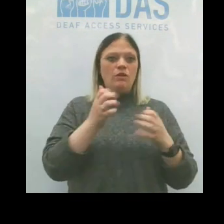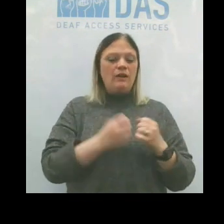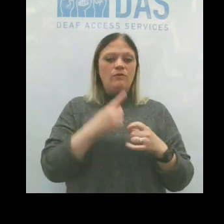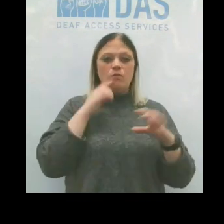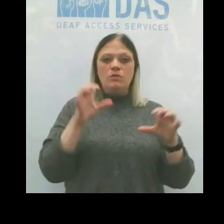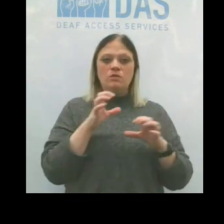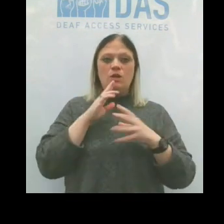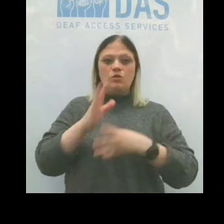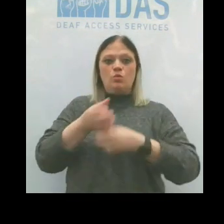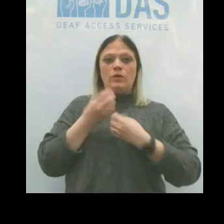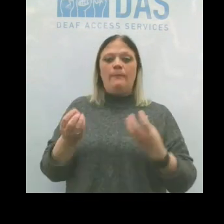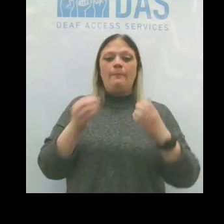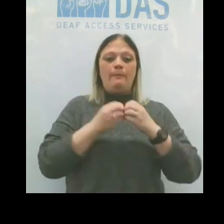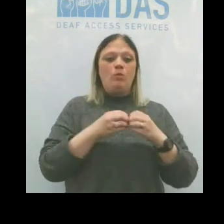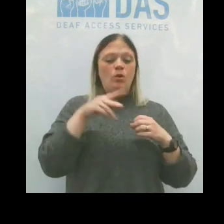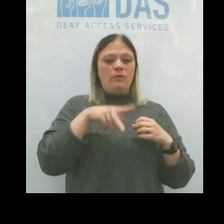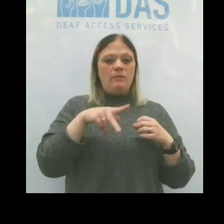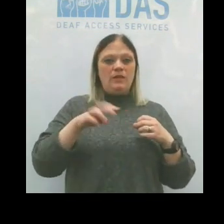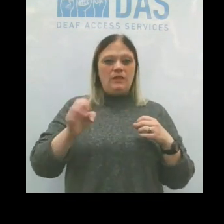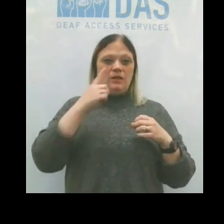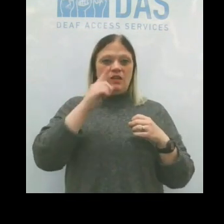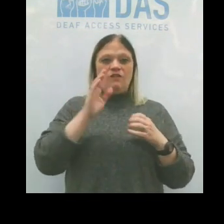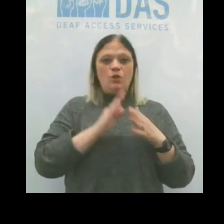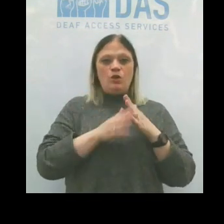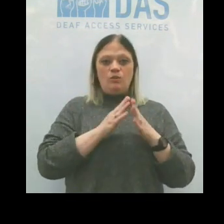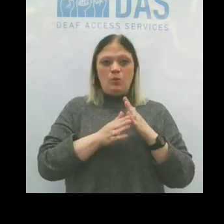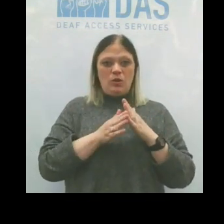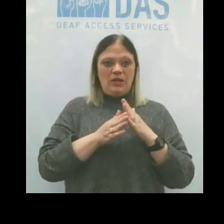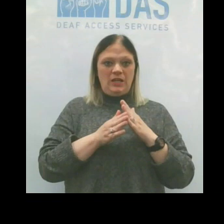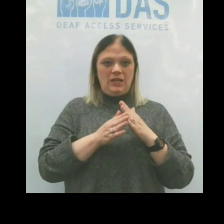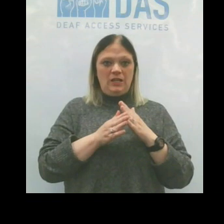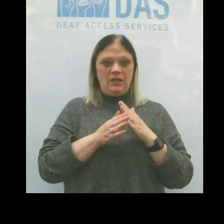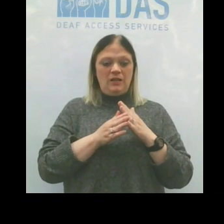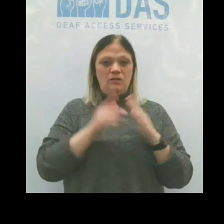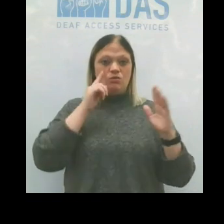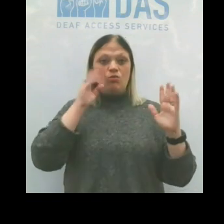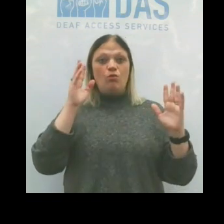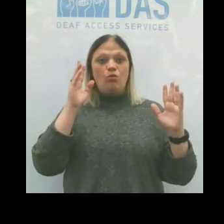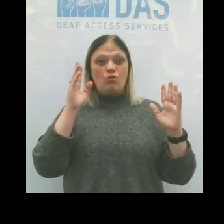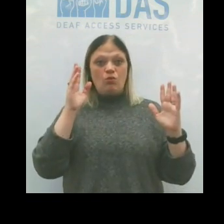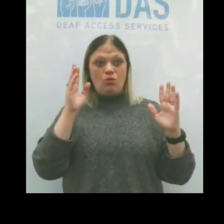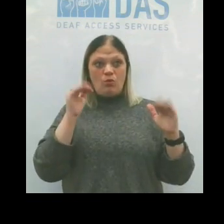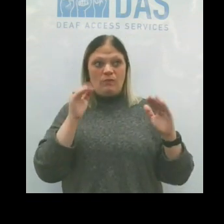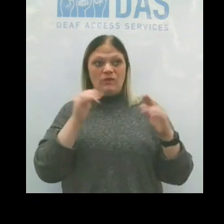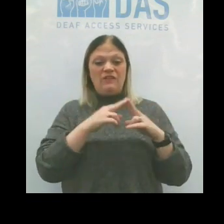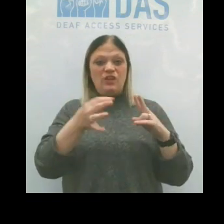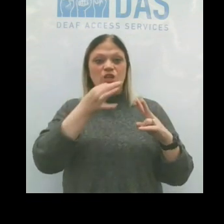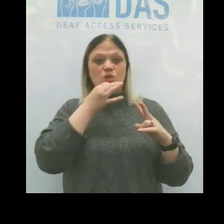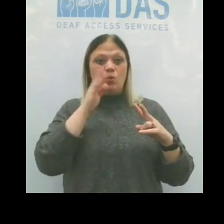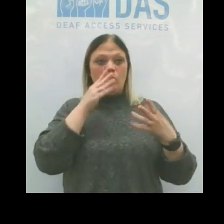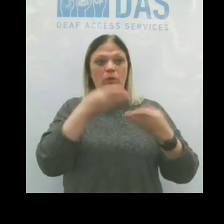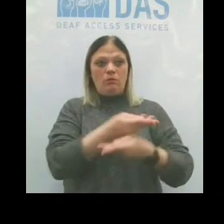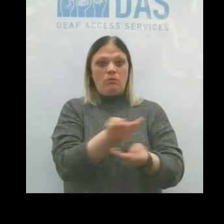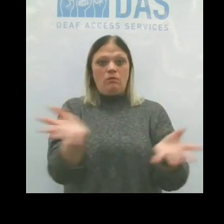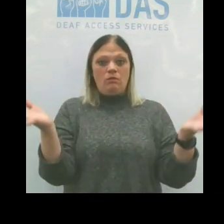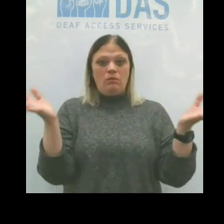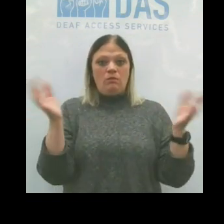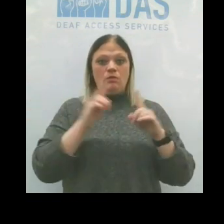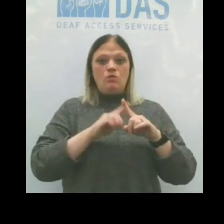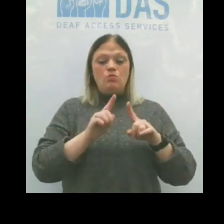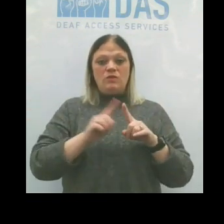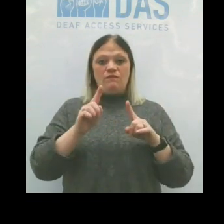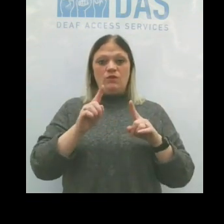procure additional PPEs for the greater community, such that hopefully very soon we're going to be distributing out to the